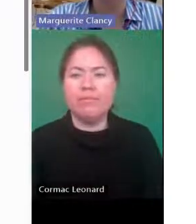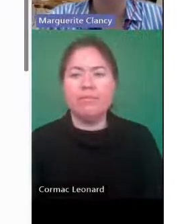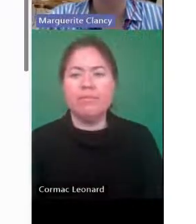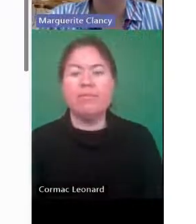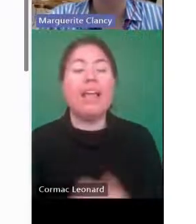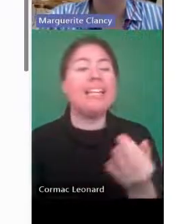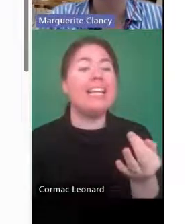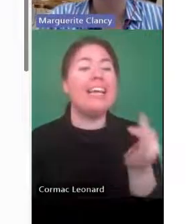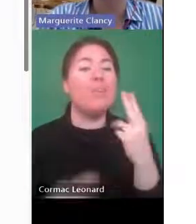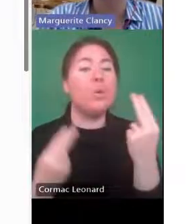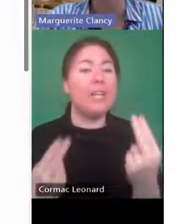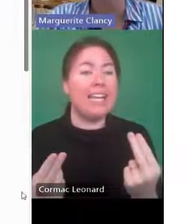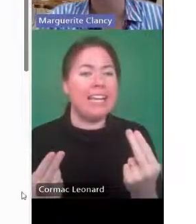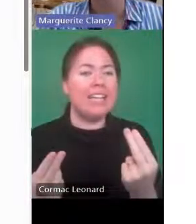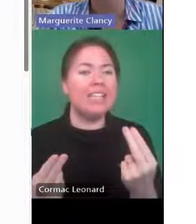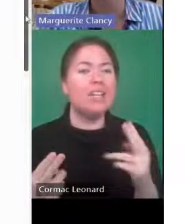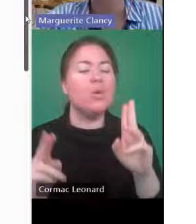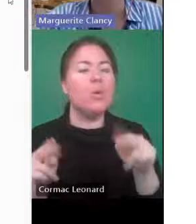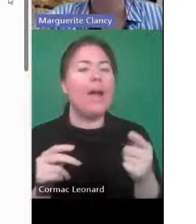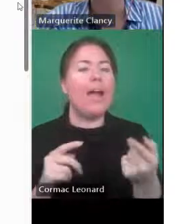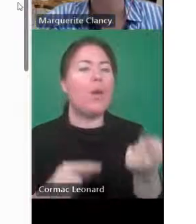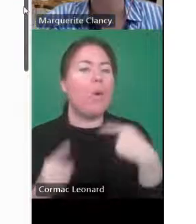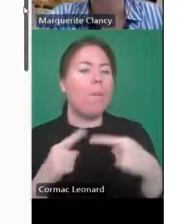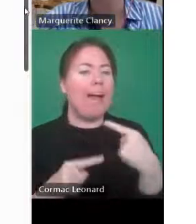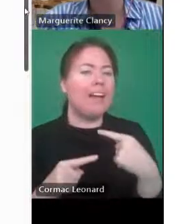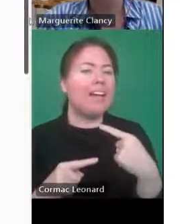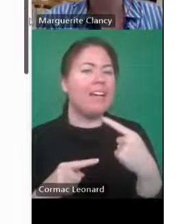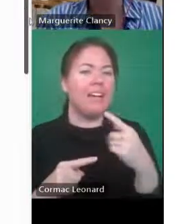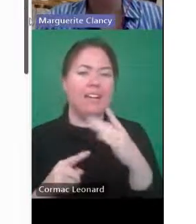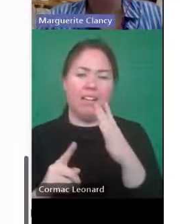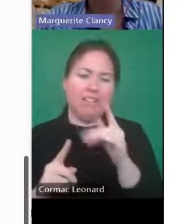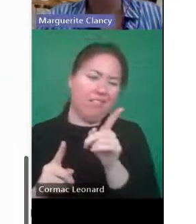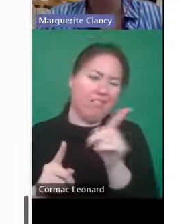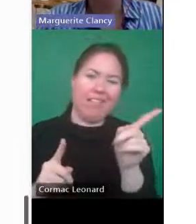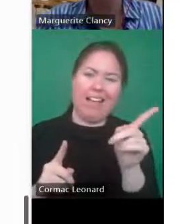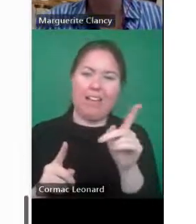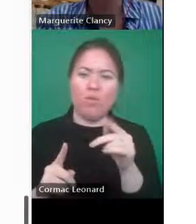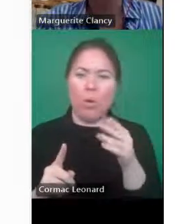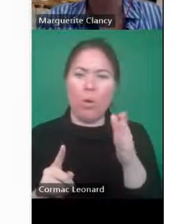into any previous sections of the form.